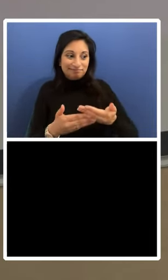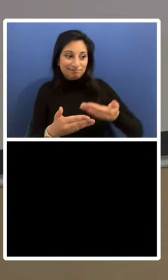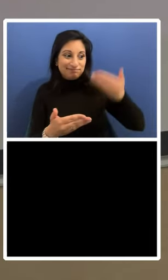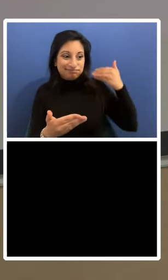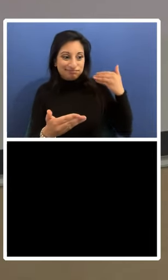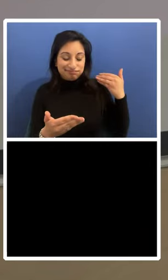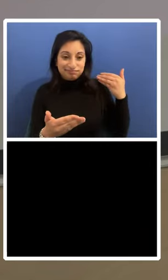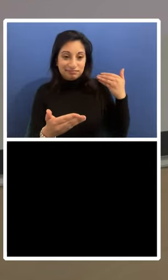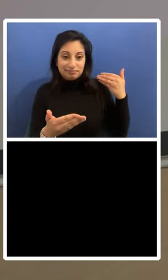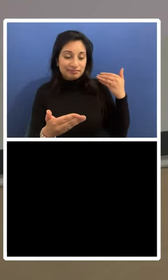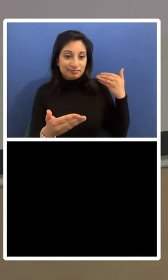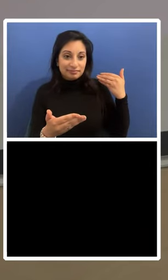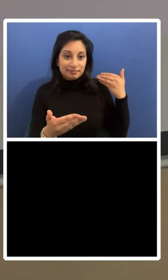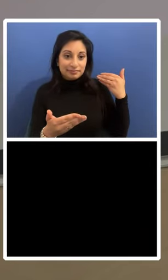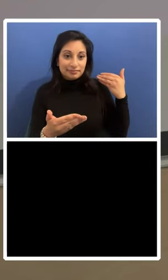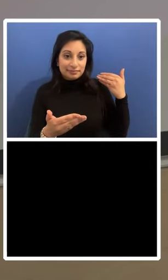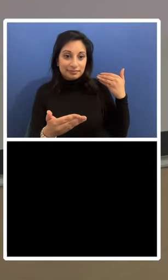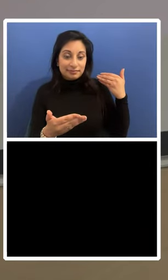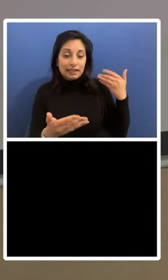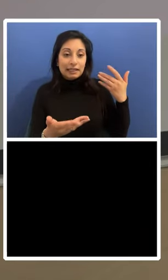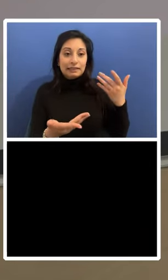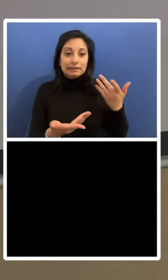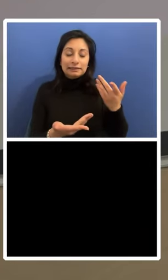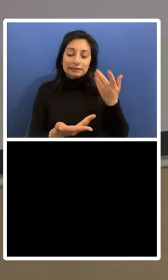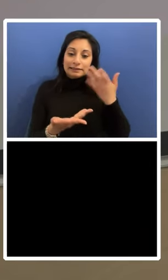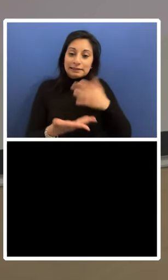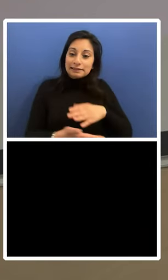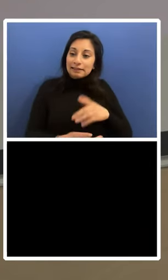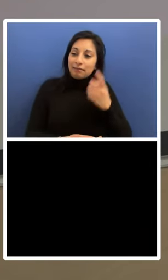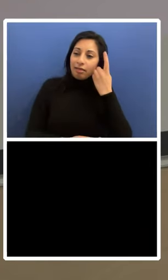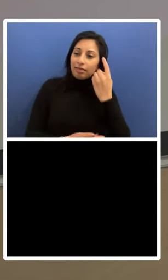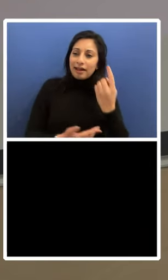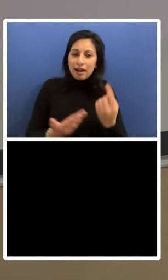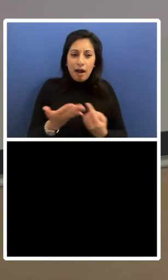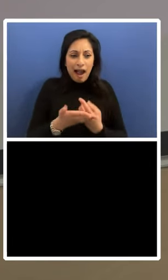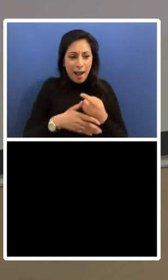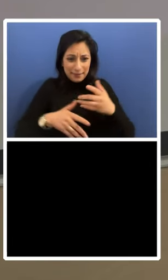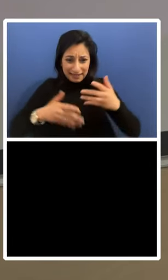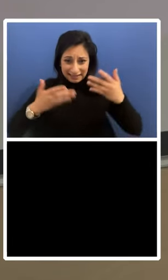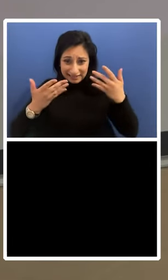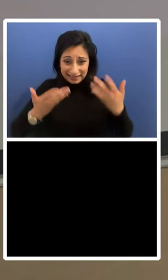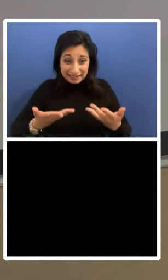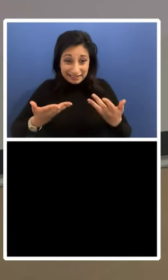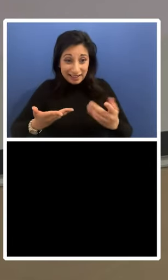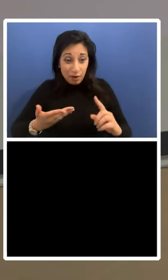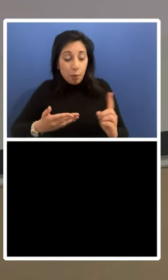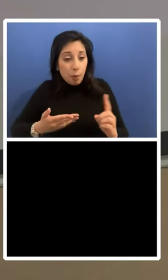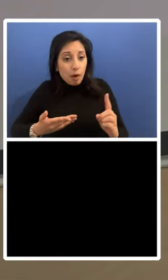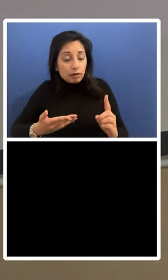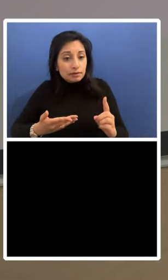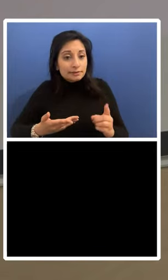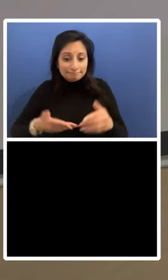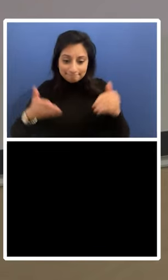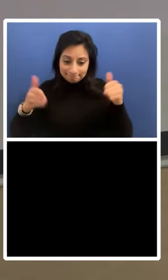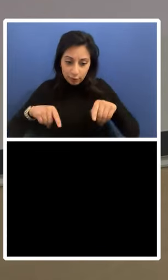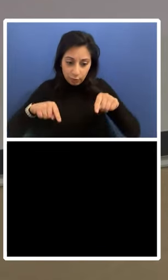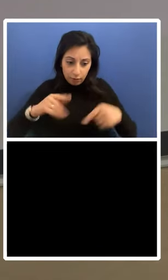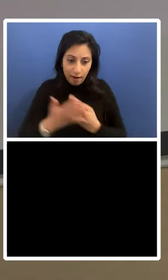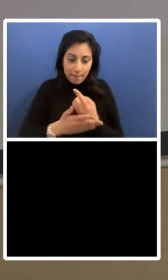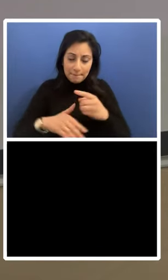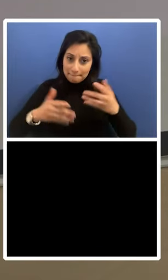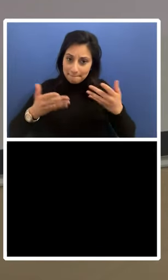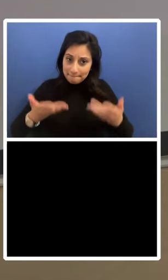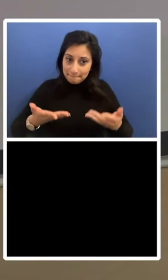work for us now, in the context that we have now, which aren't extreme and that don't lend themselves to